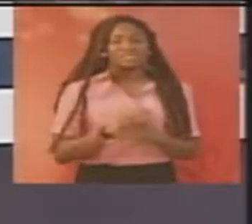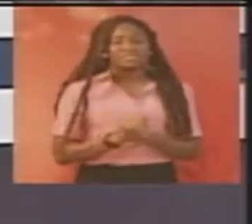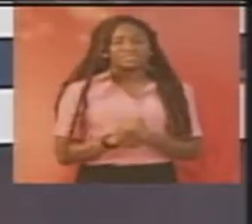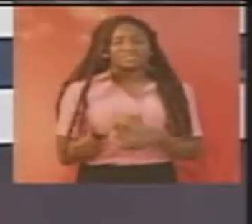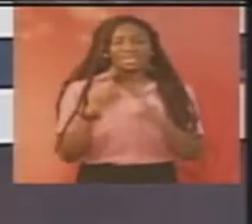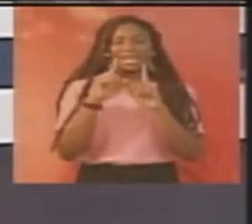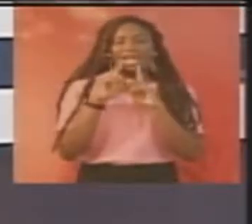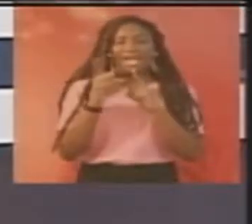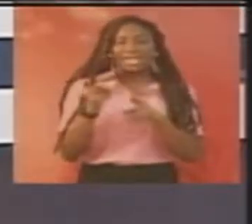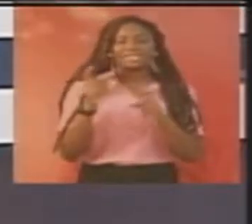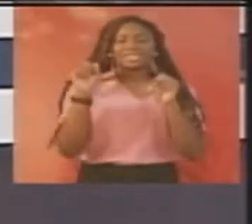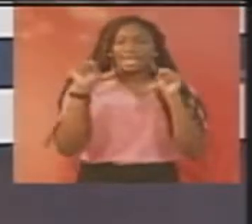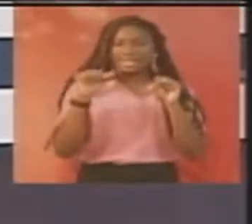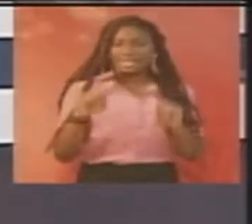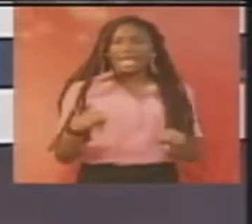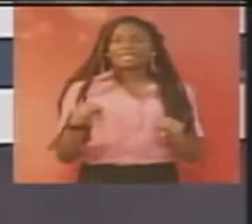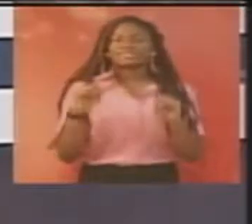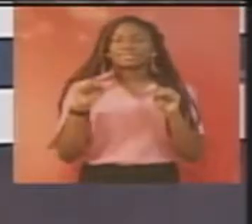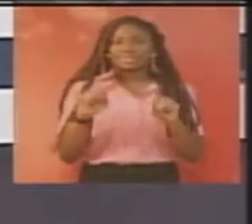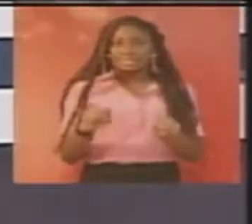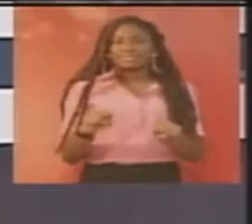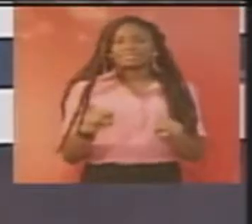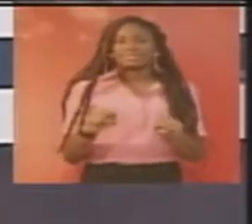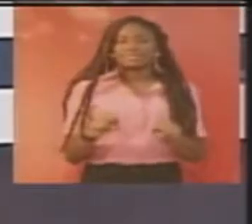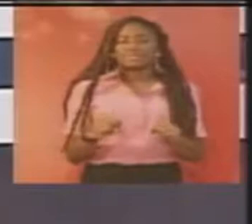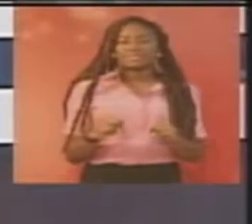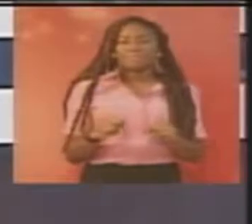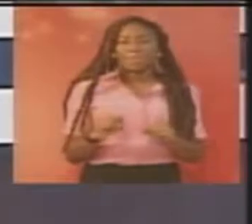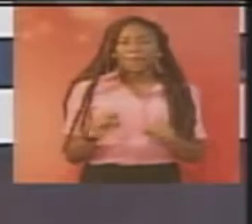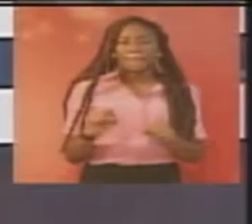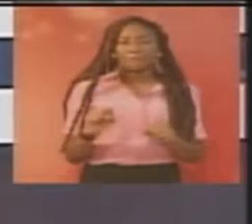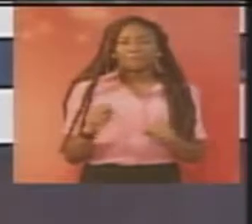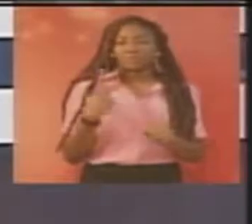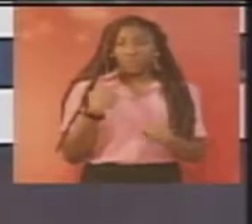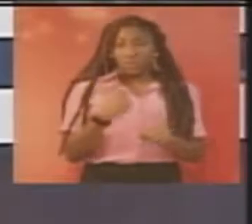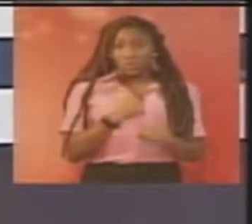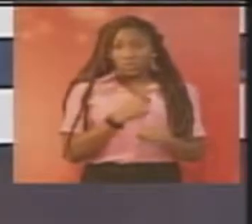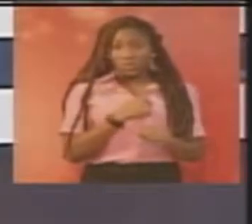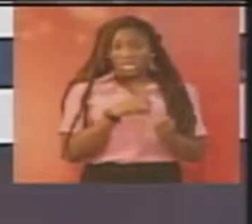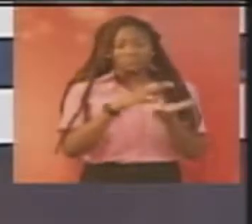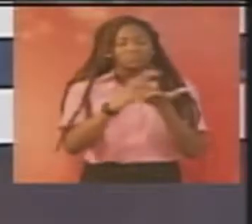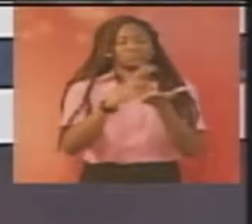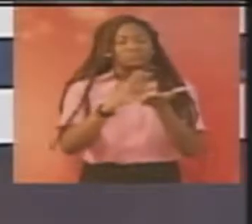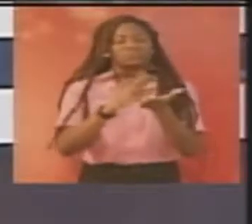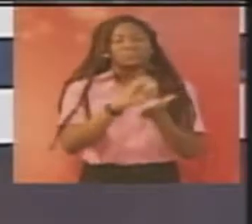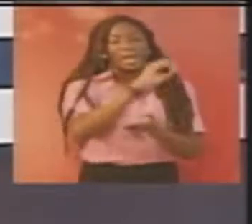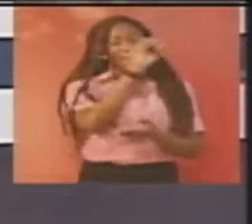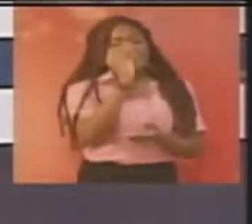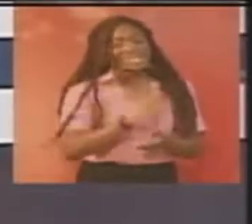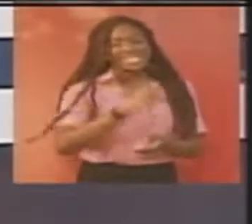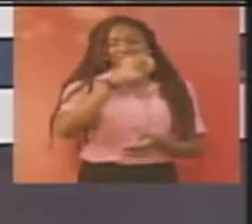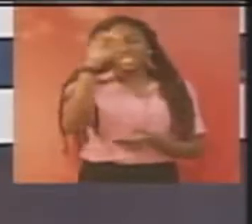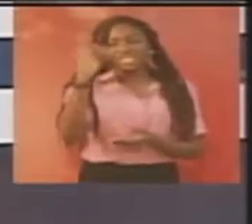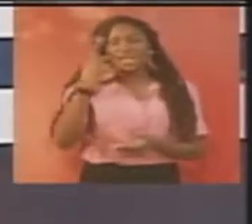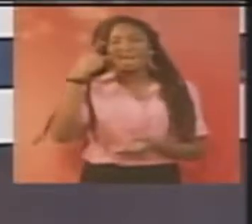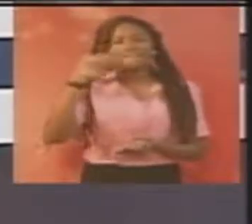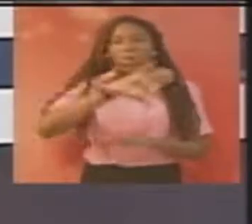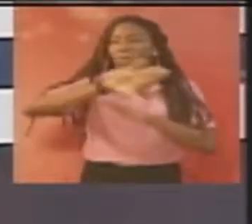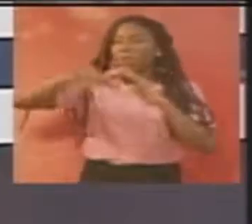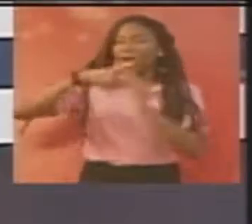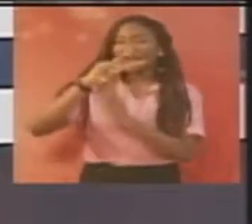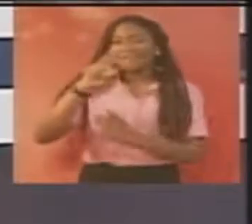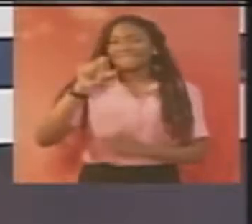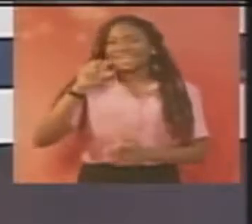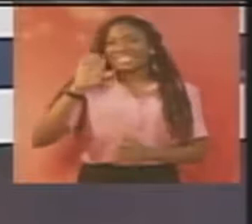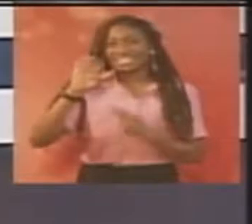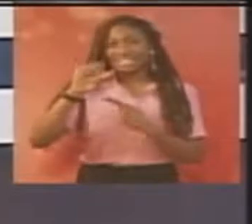for that is yes. Our coverage data, we do a percentage for all our vaccines. So our coverage data for vaccines